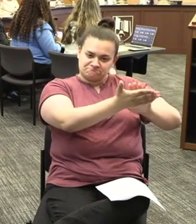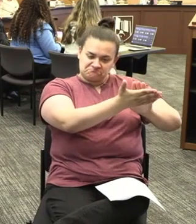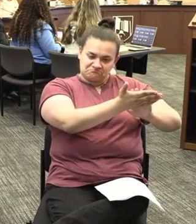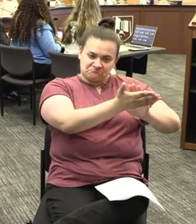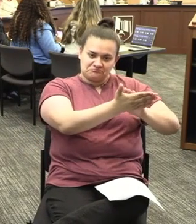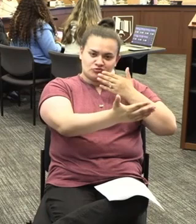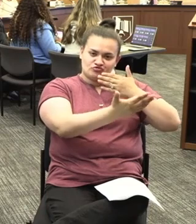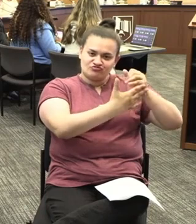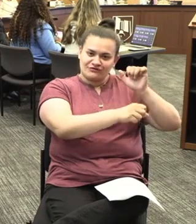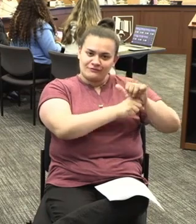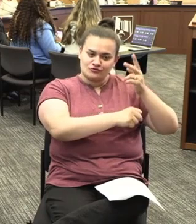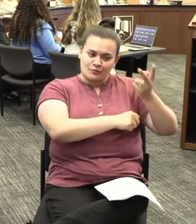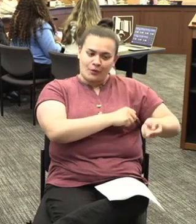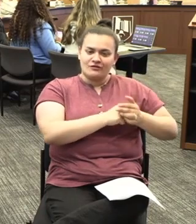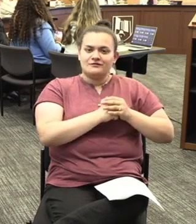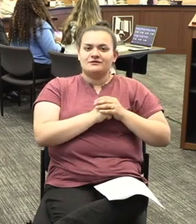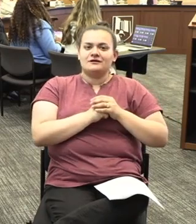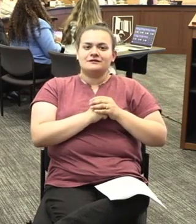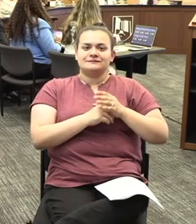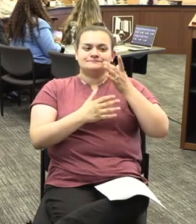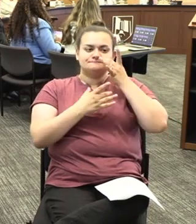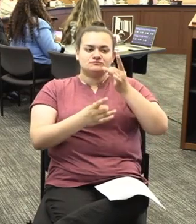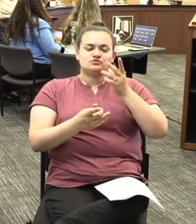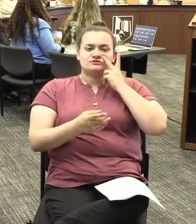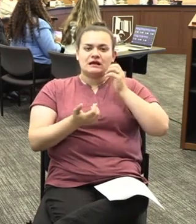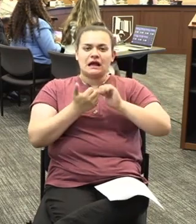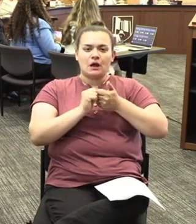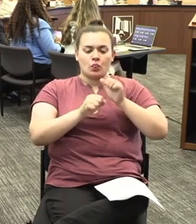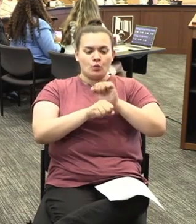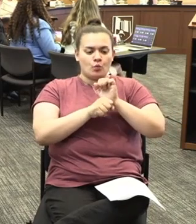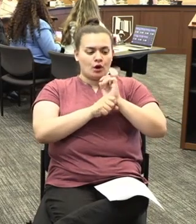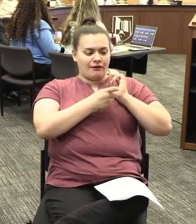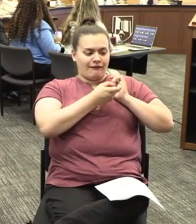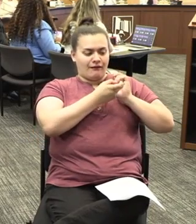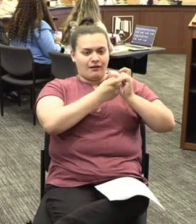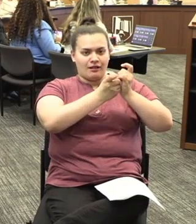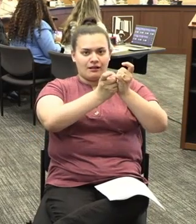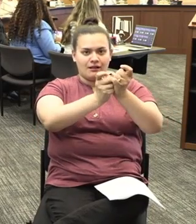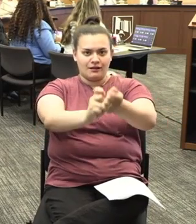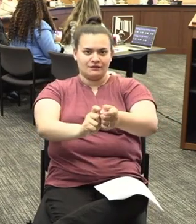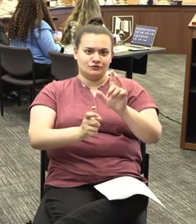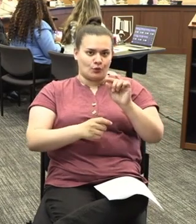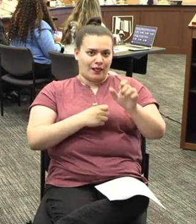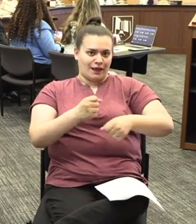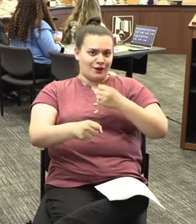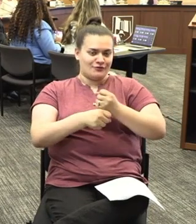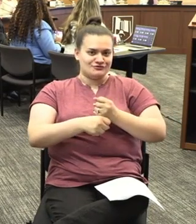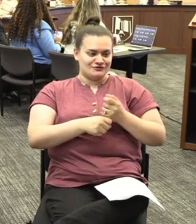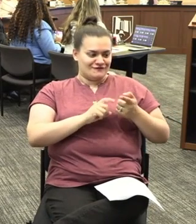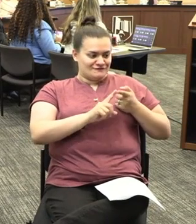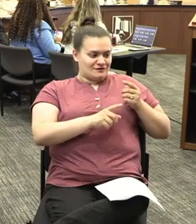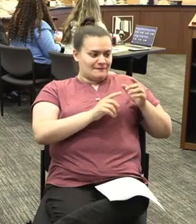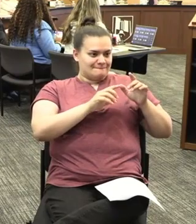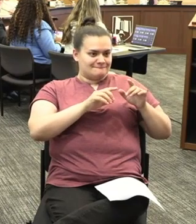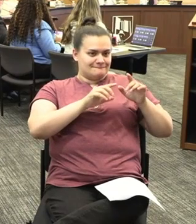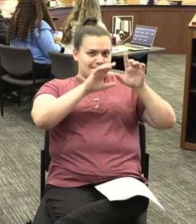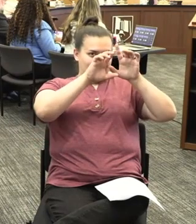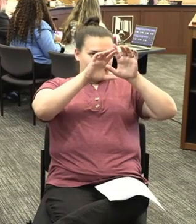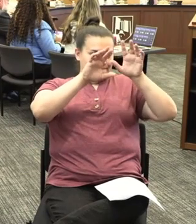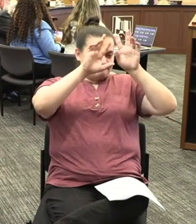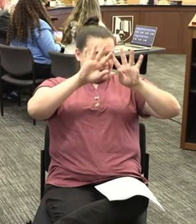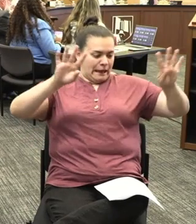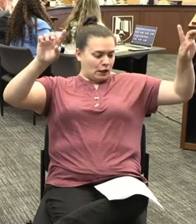you both. And it's really interesting to see how the work has evolved over the 20 years. We've gone from banner ads,